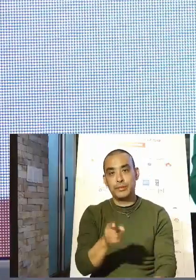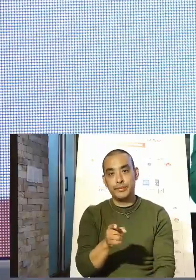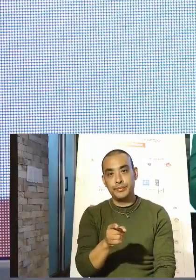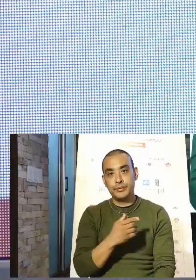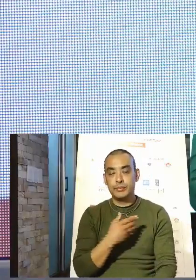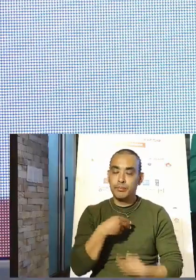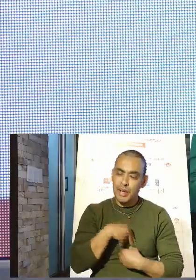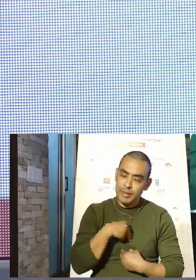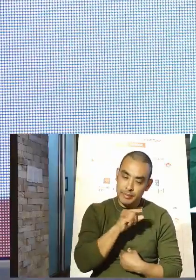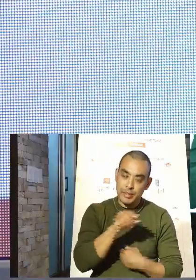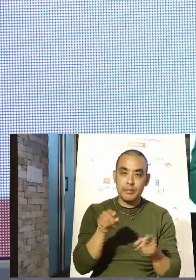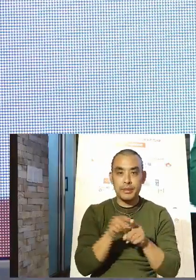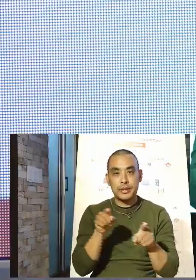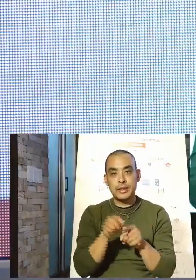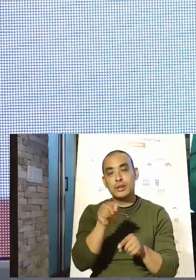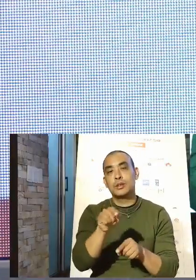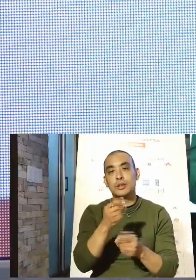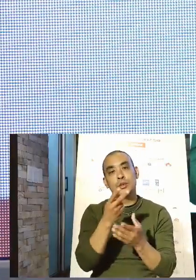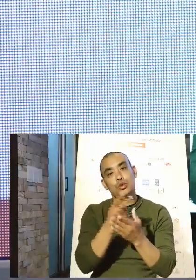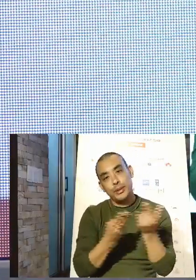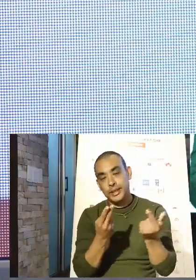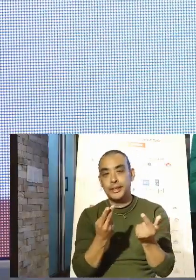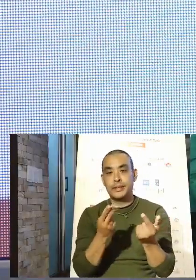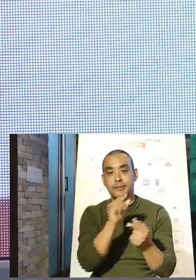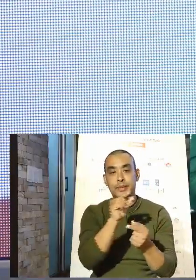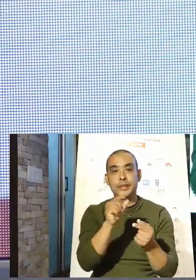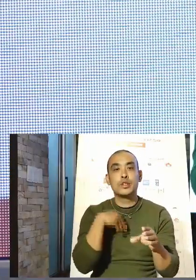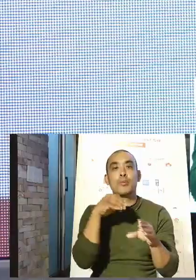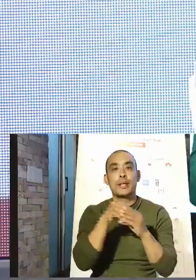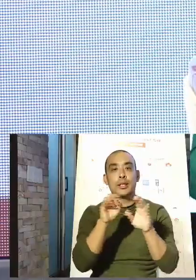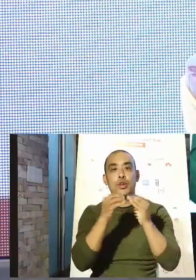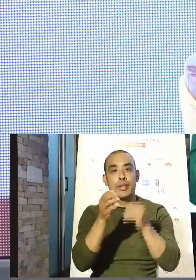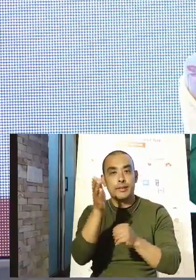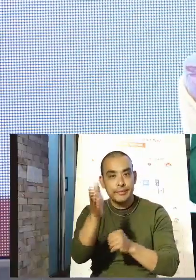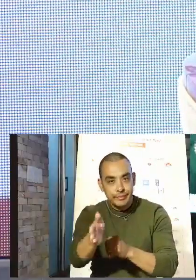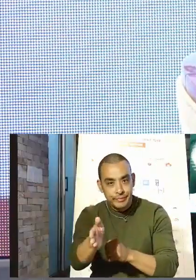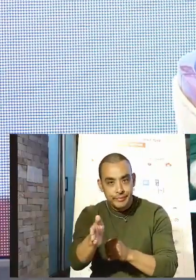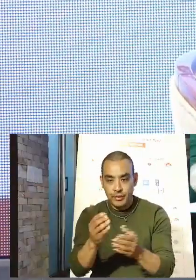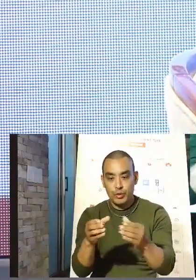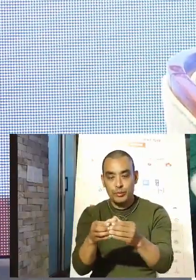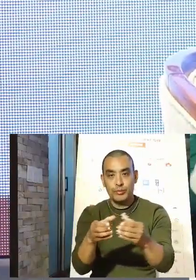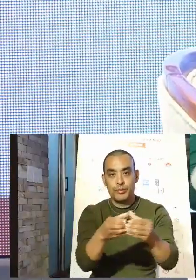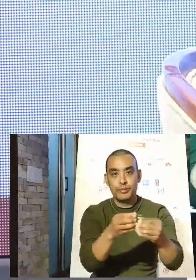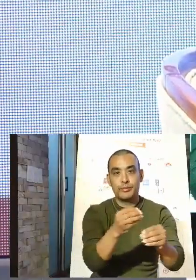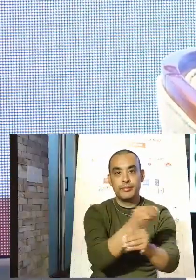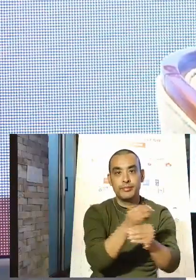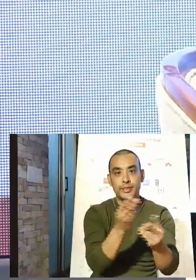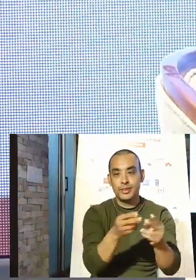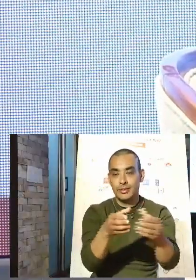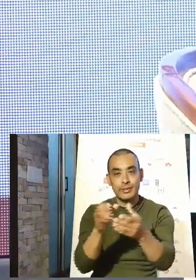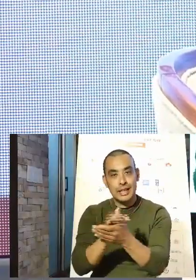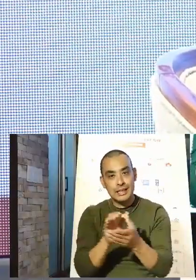And they attend these both the like a component in the community through peer networks, those who are the